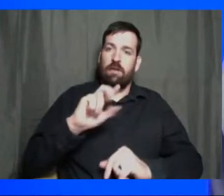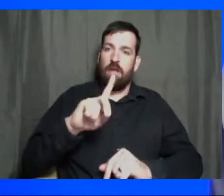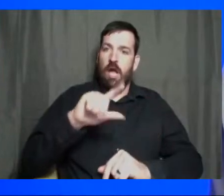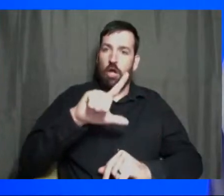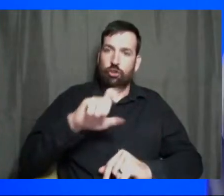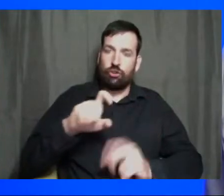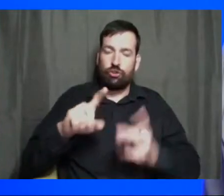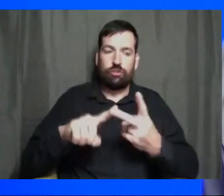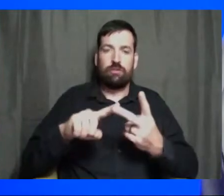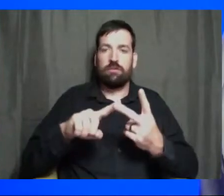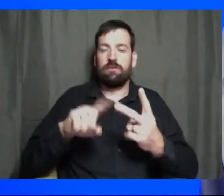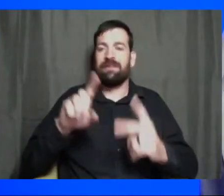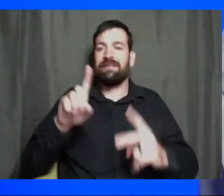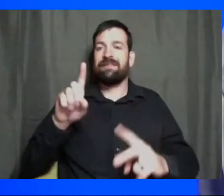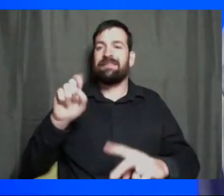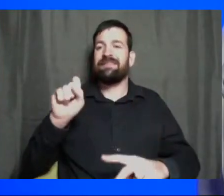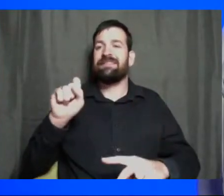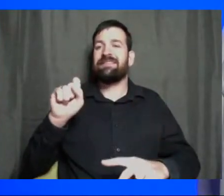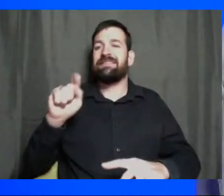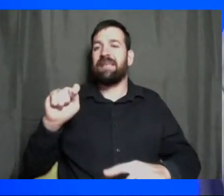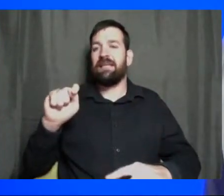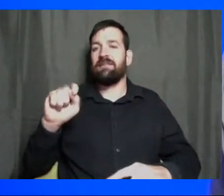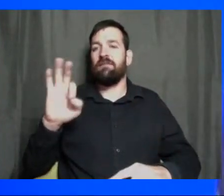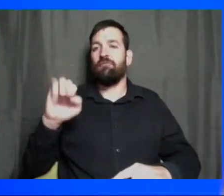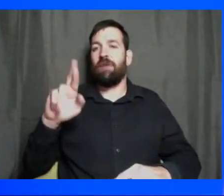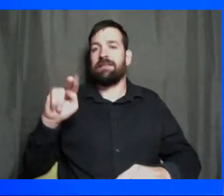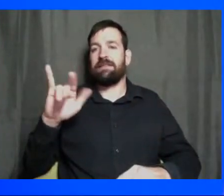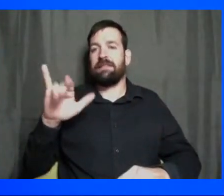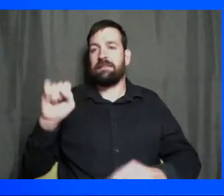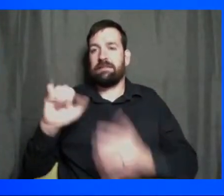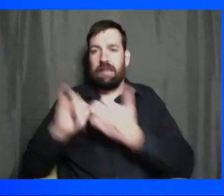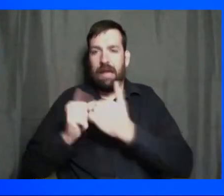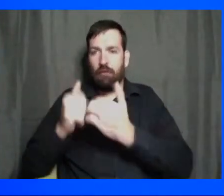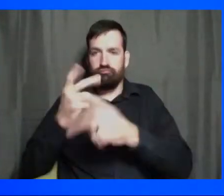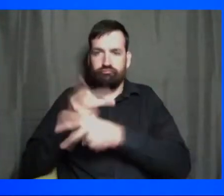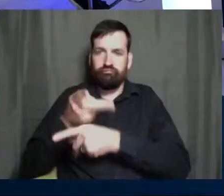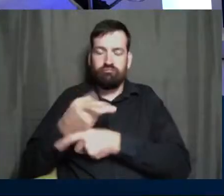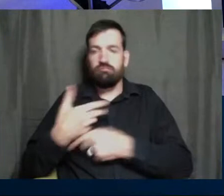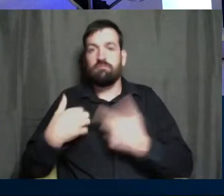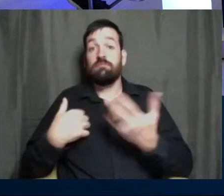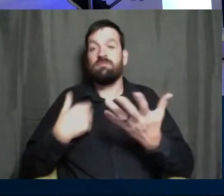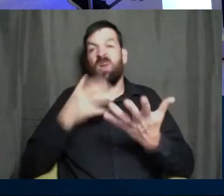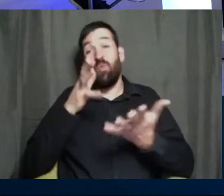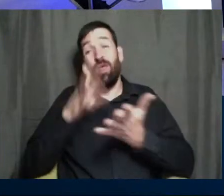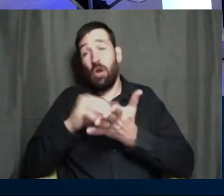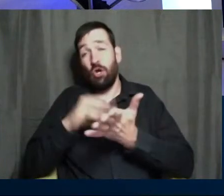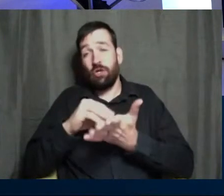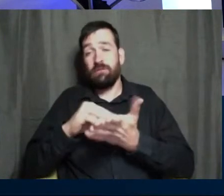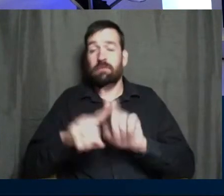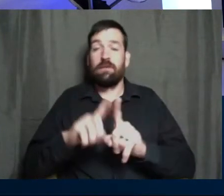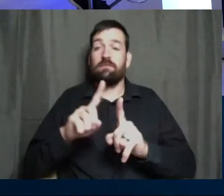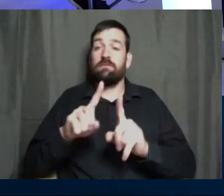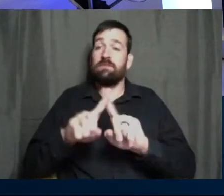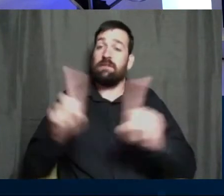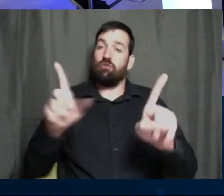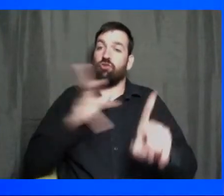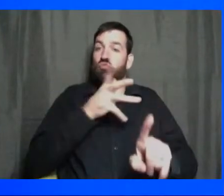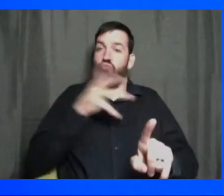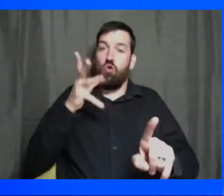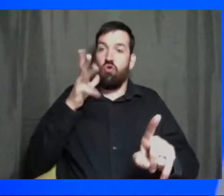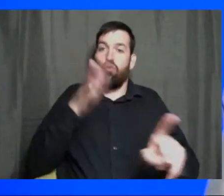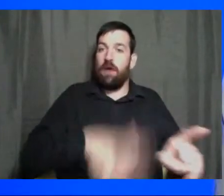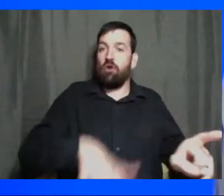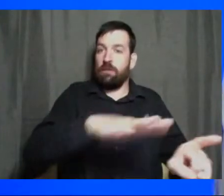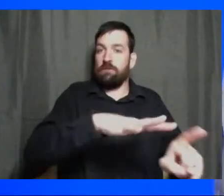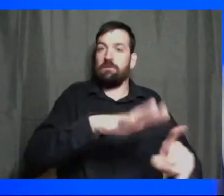St. Francis, and how they dealt with this. We'll learn these things. But there is a difference in rural areas, I can tell you. There's school districts